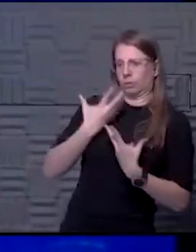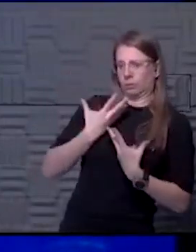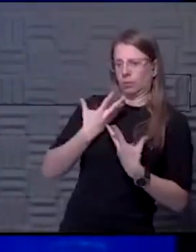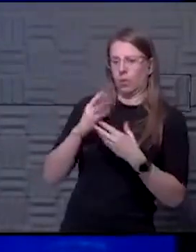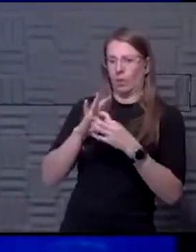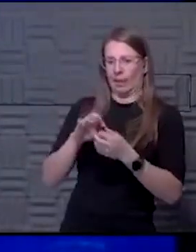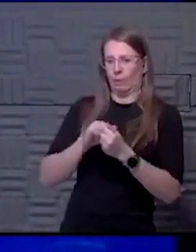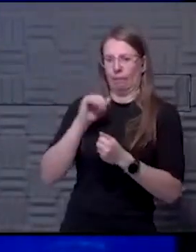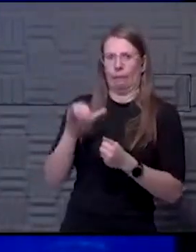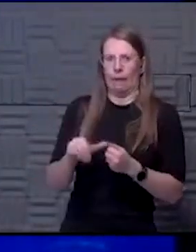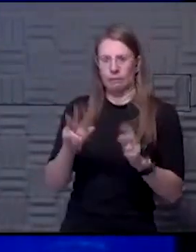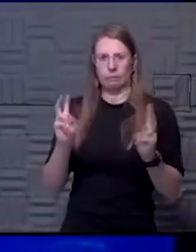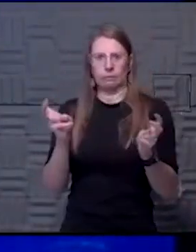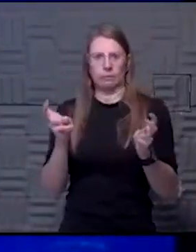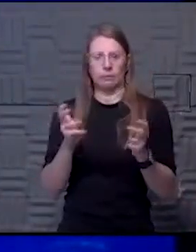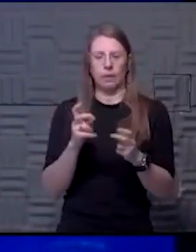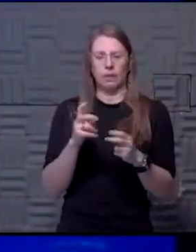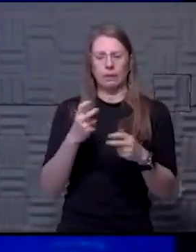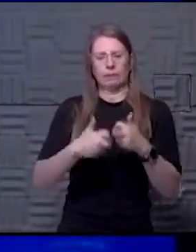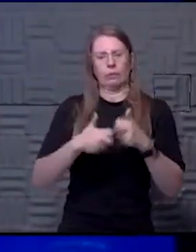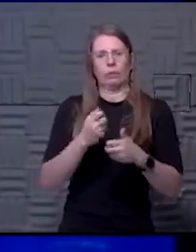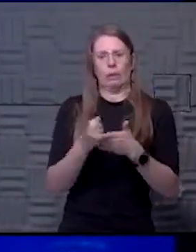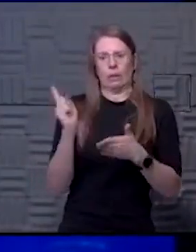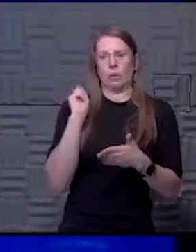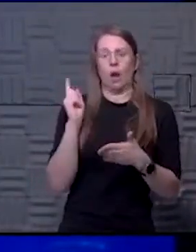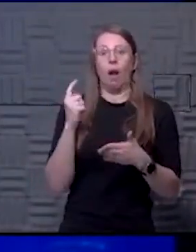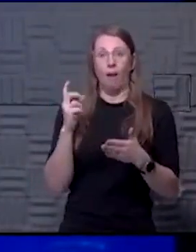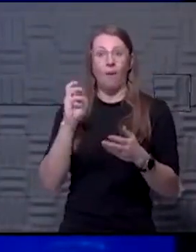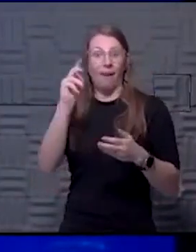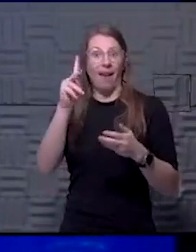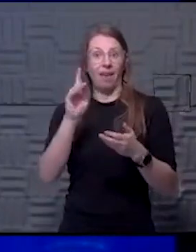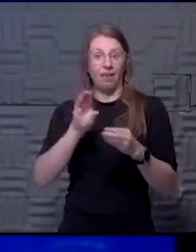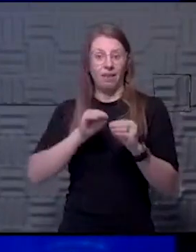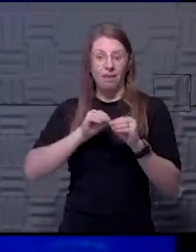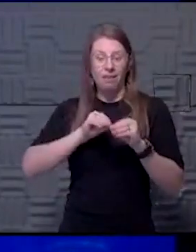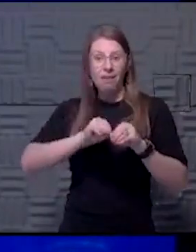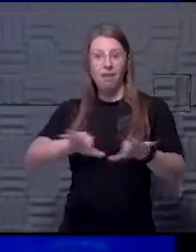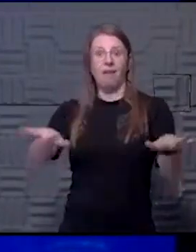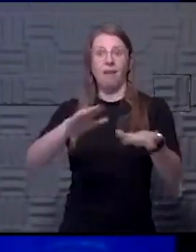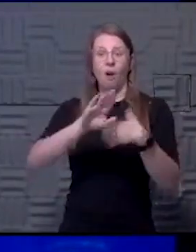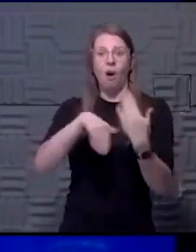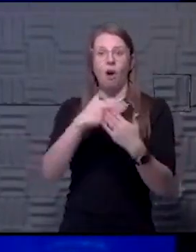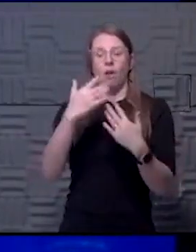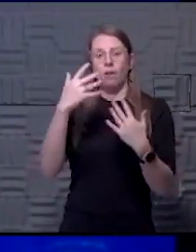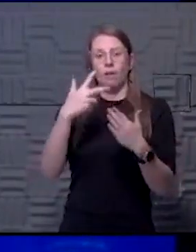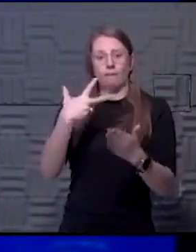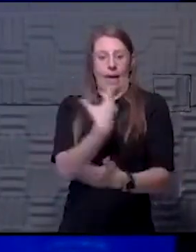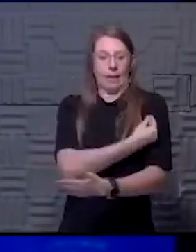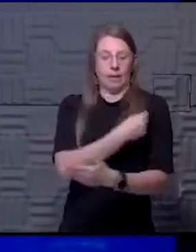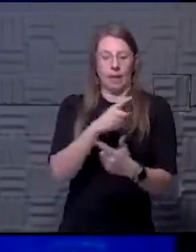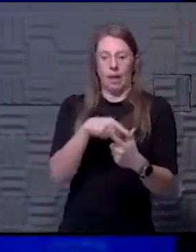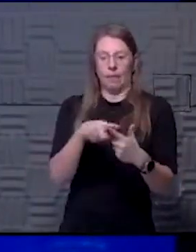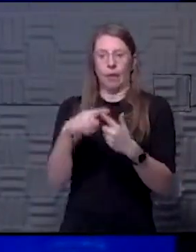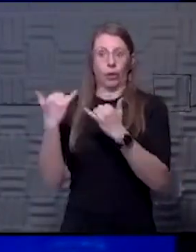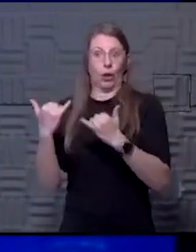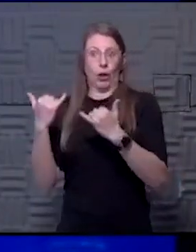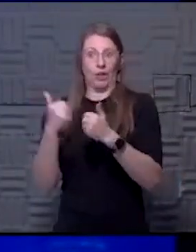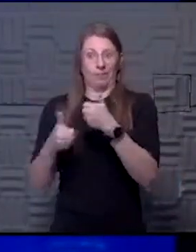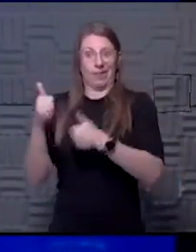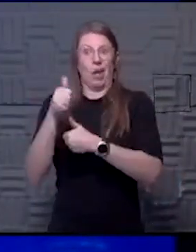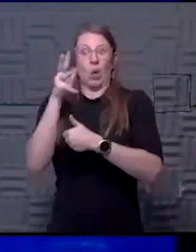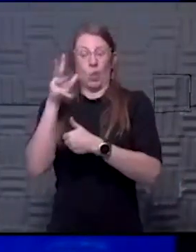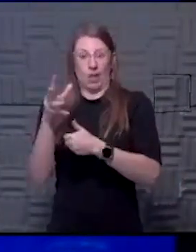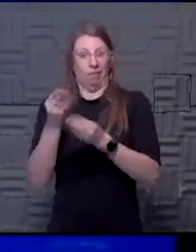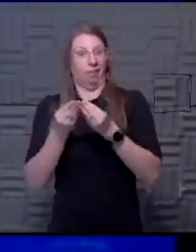even down to the point, it was a little difficult last week when they said, okay, we're going to push out all the vaccine, and then the current administration said, yep, we're going to push out